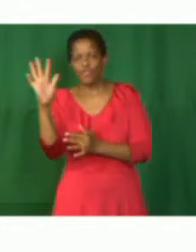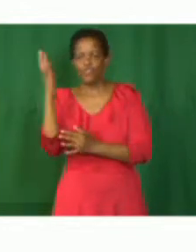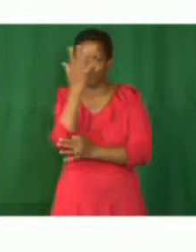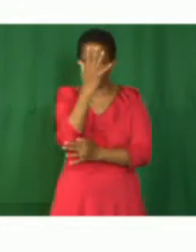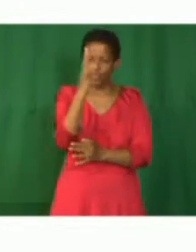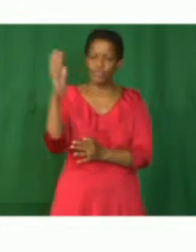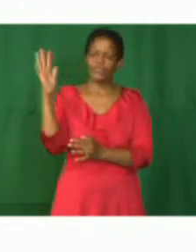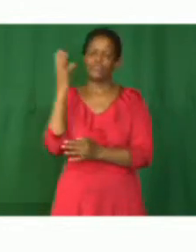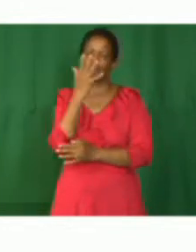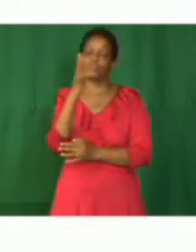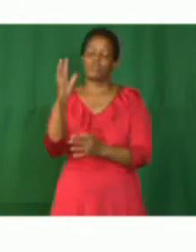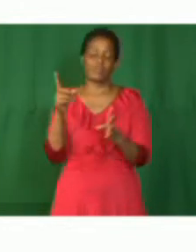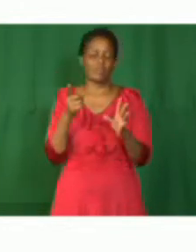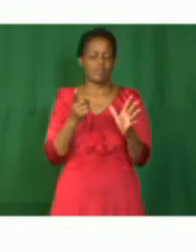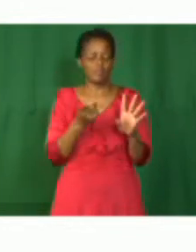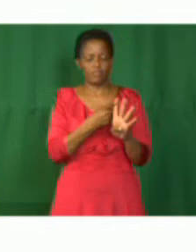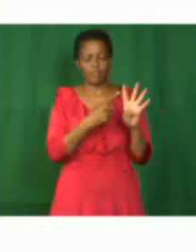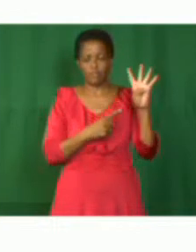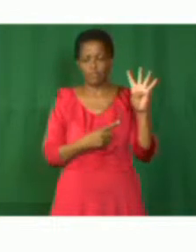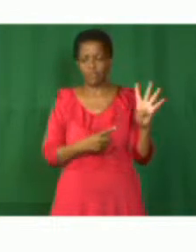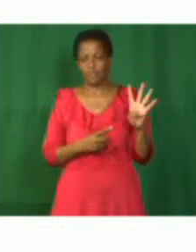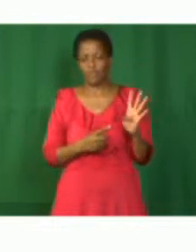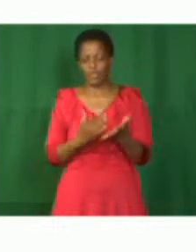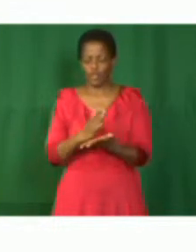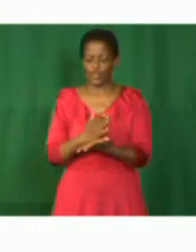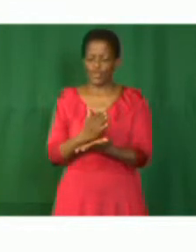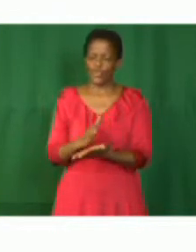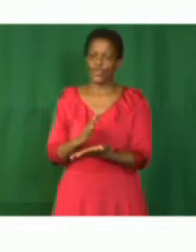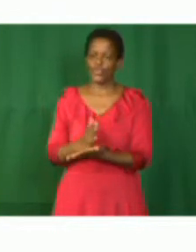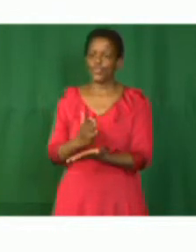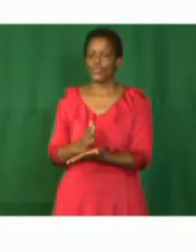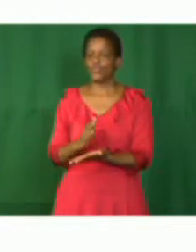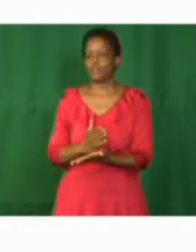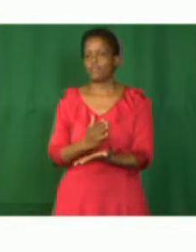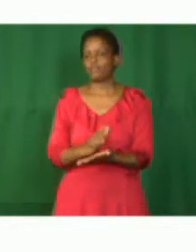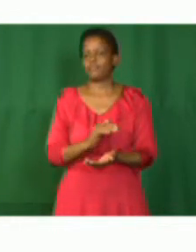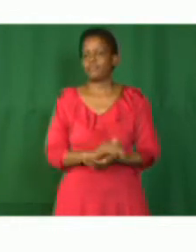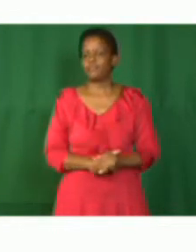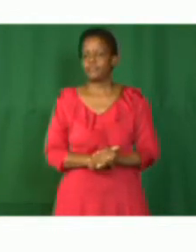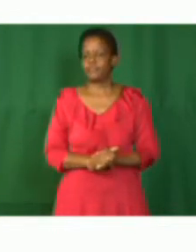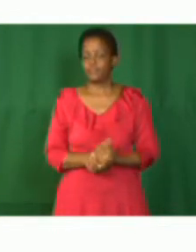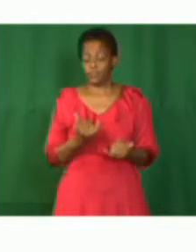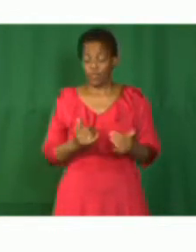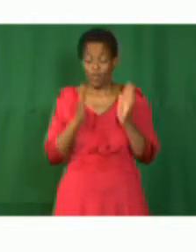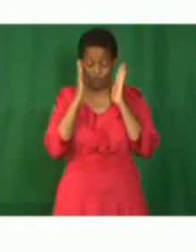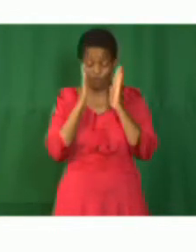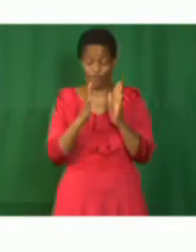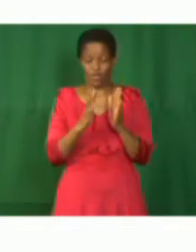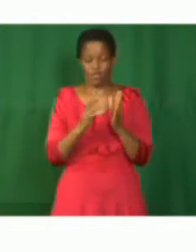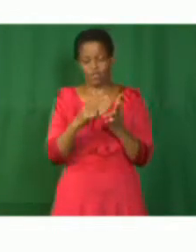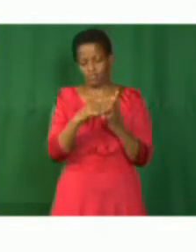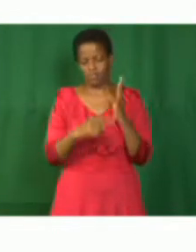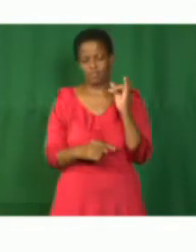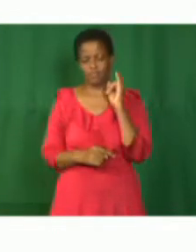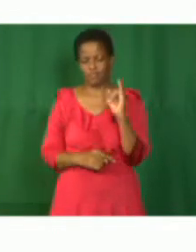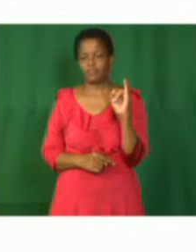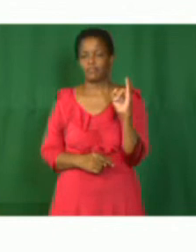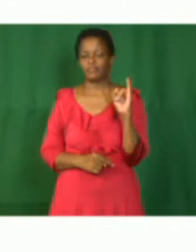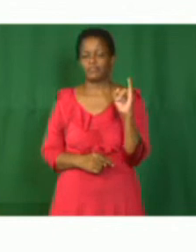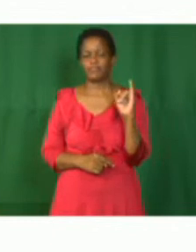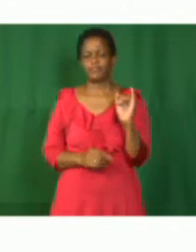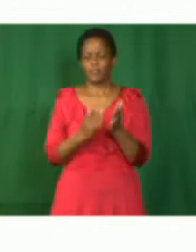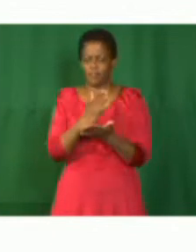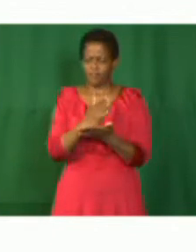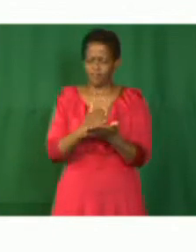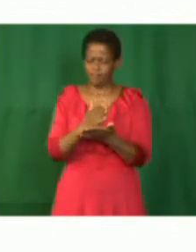one, sharing. So now, one by one, breaking of bread.